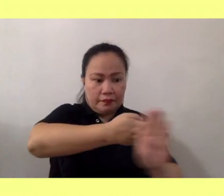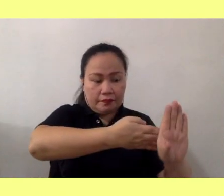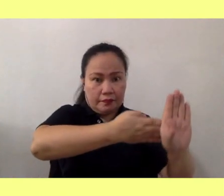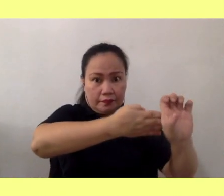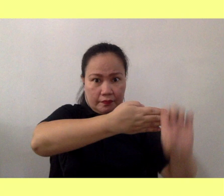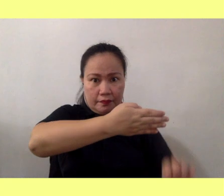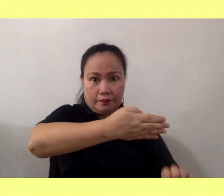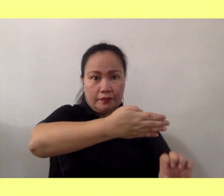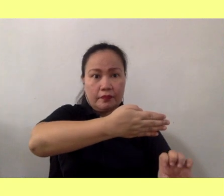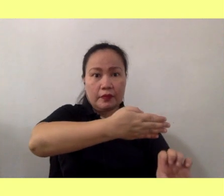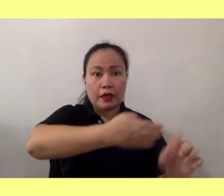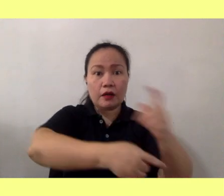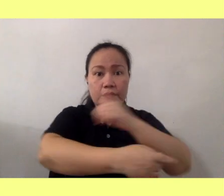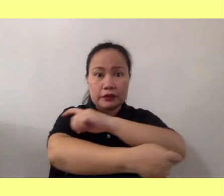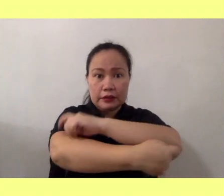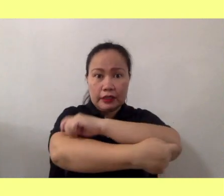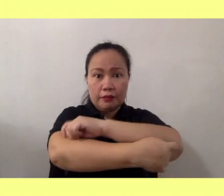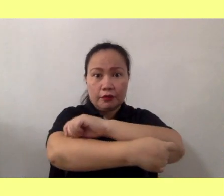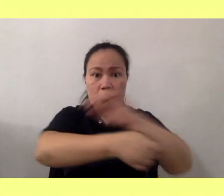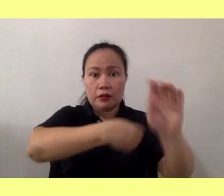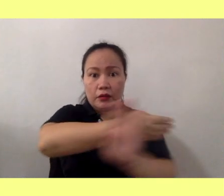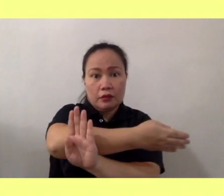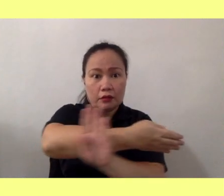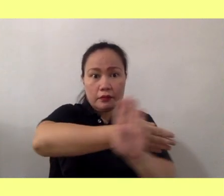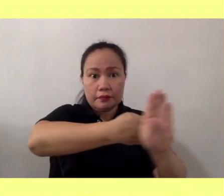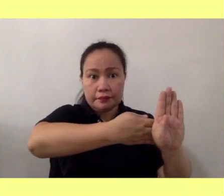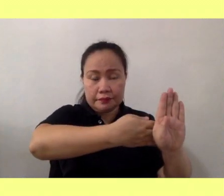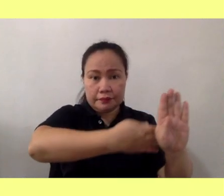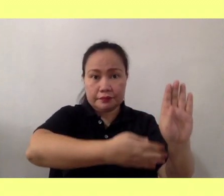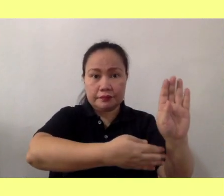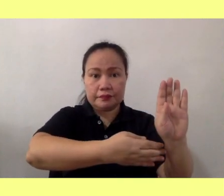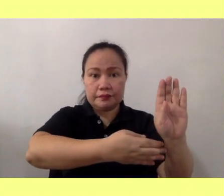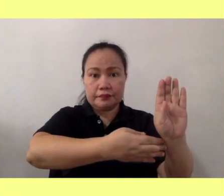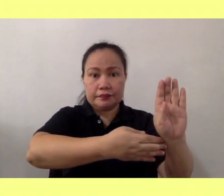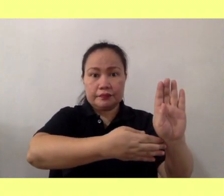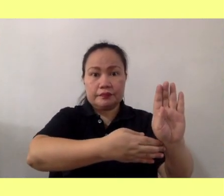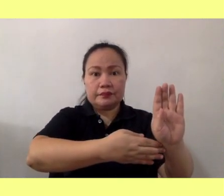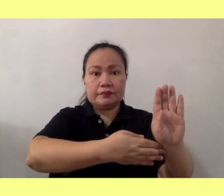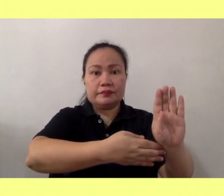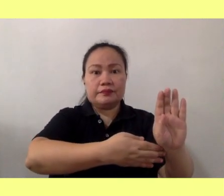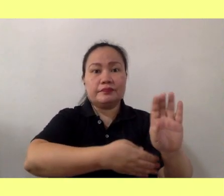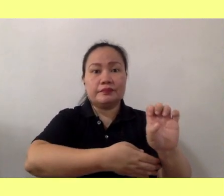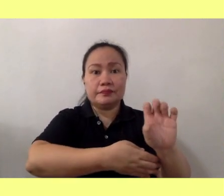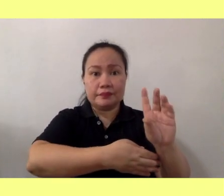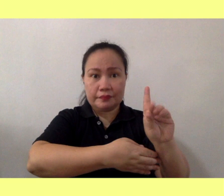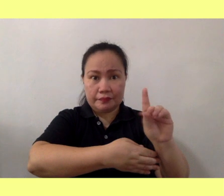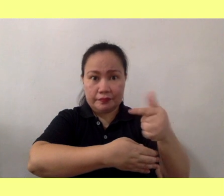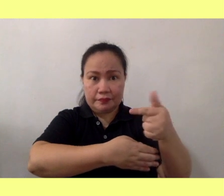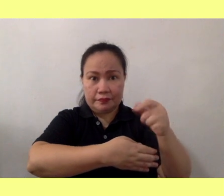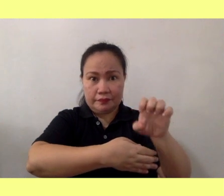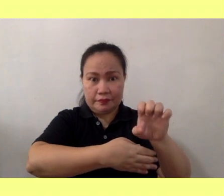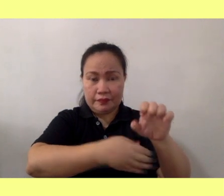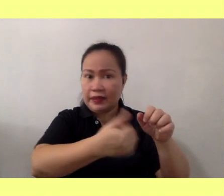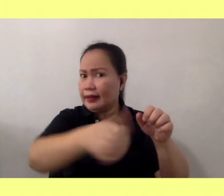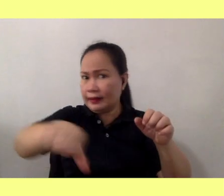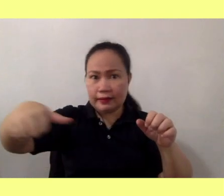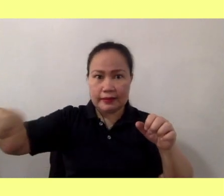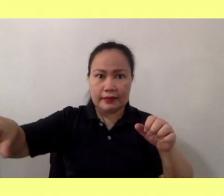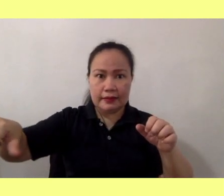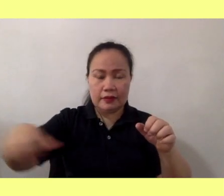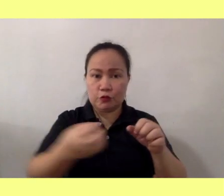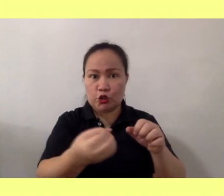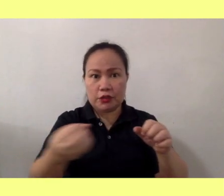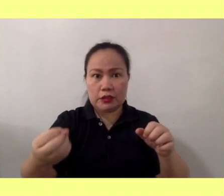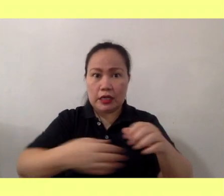itong gilid. Okay? So, any objects, basta merong edge. Edge of a ruler, edge of